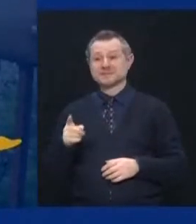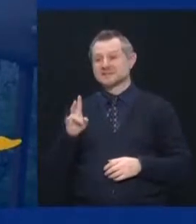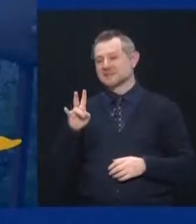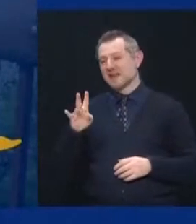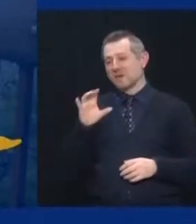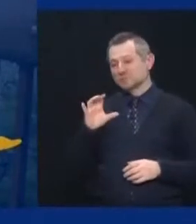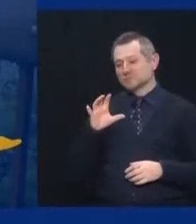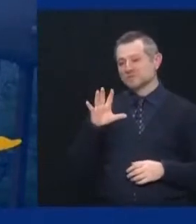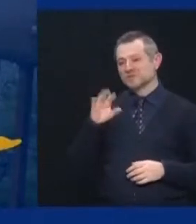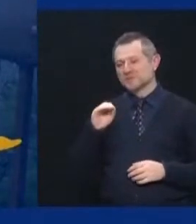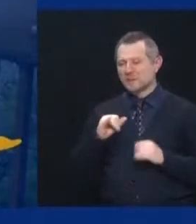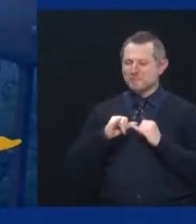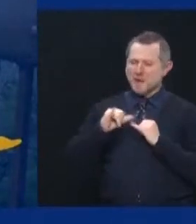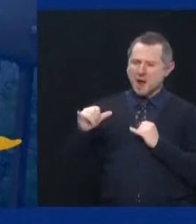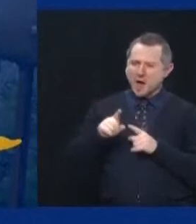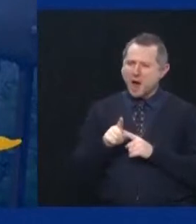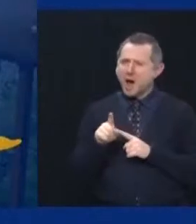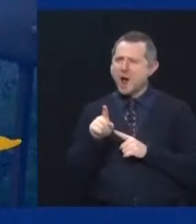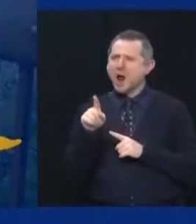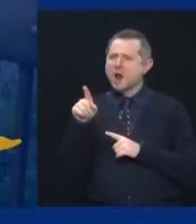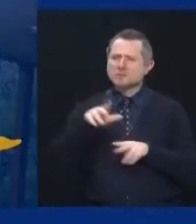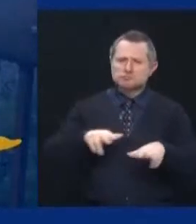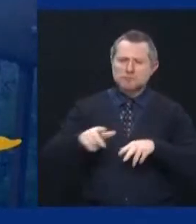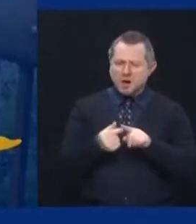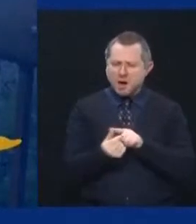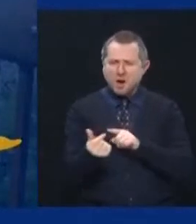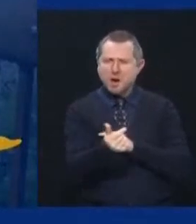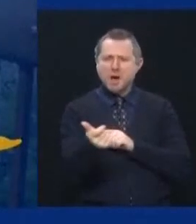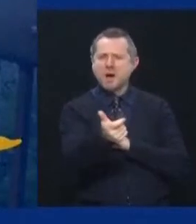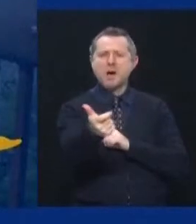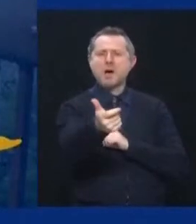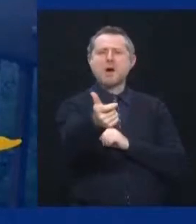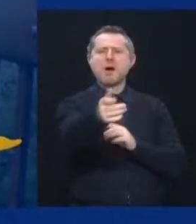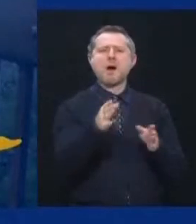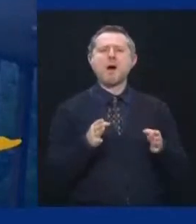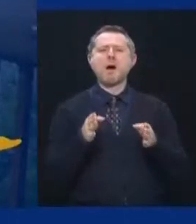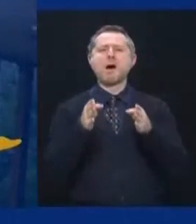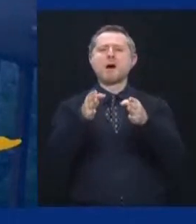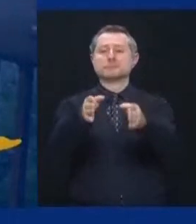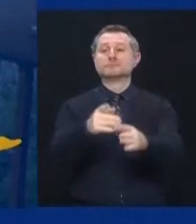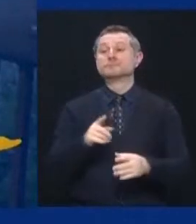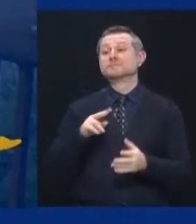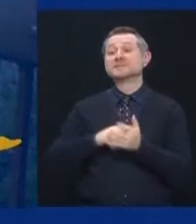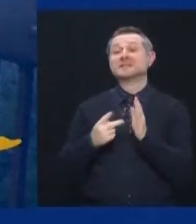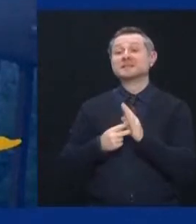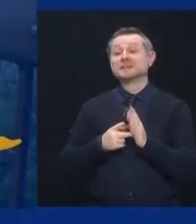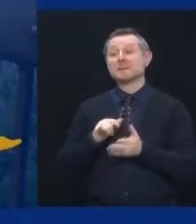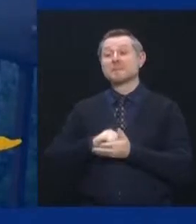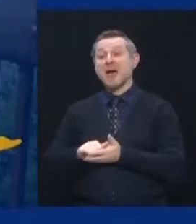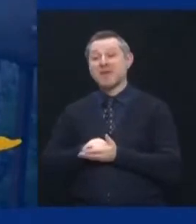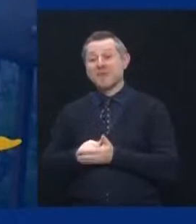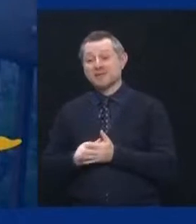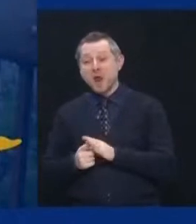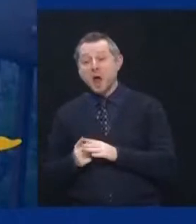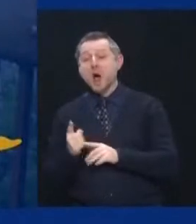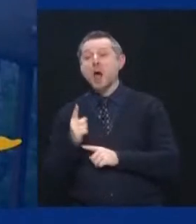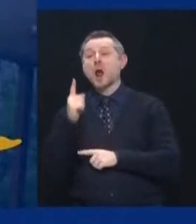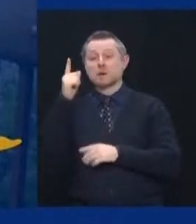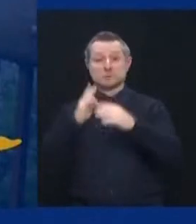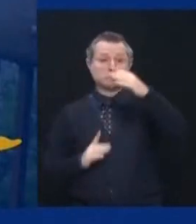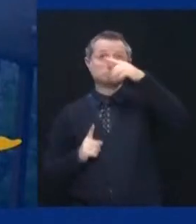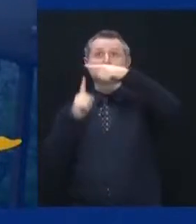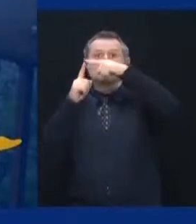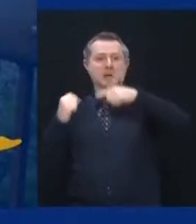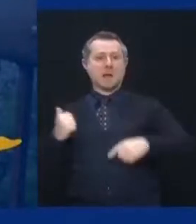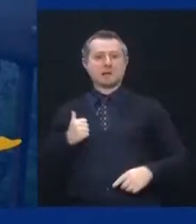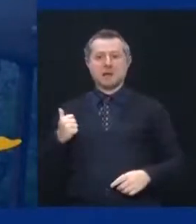750 miles of multi-use trail, literally from Manhattan to the Canada border, from